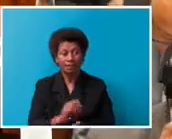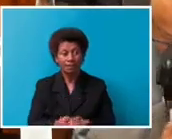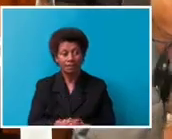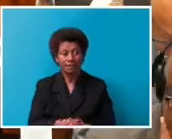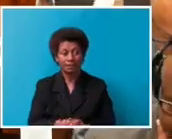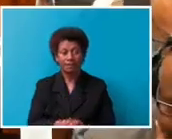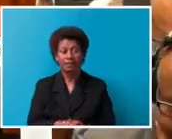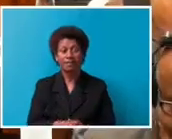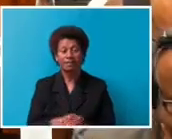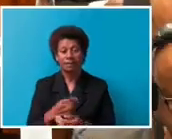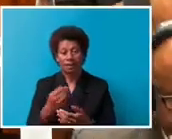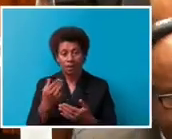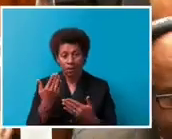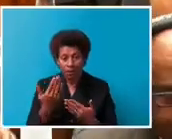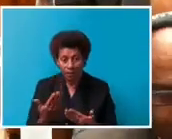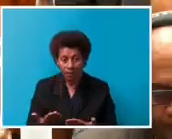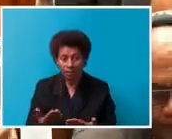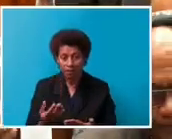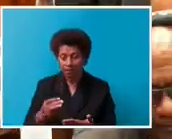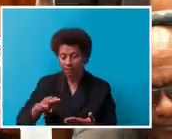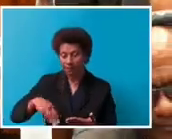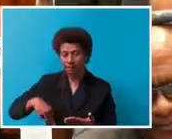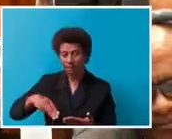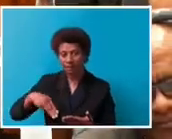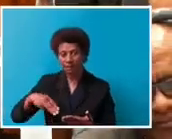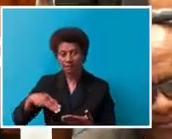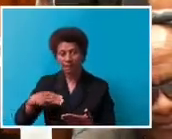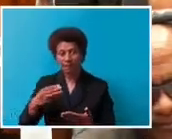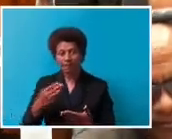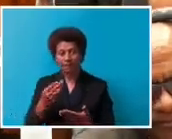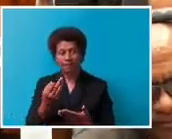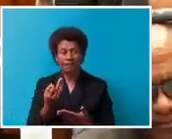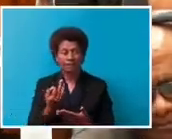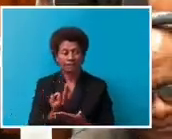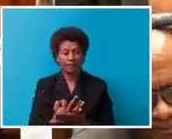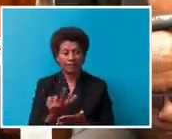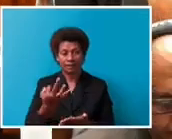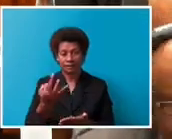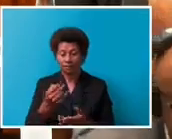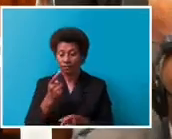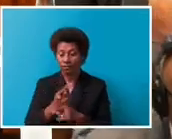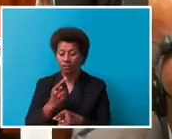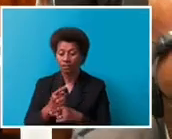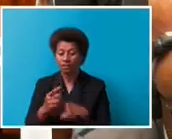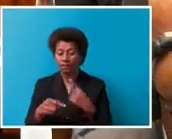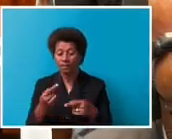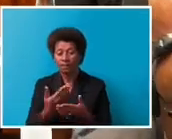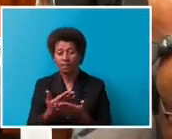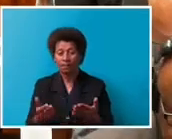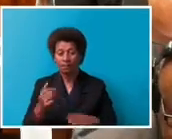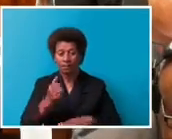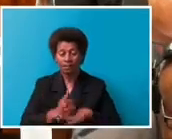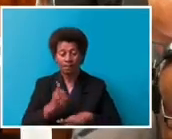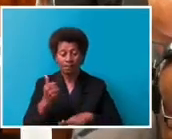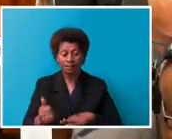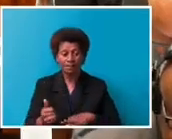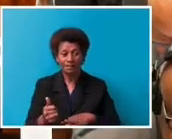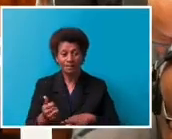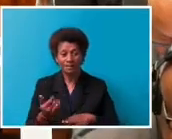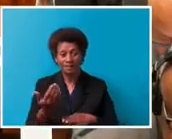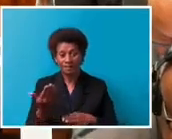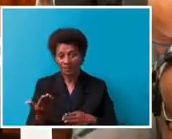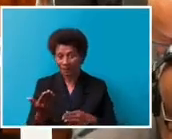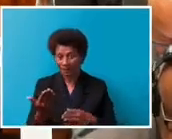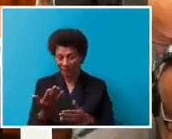of Finance and many others, have talked about how this government has been able to deal